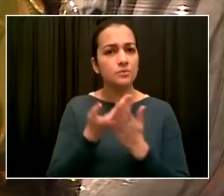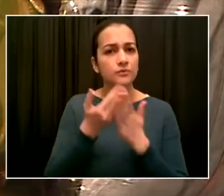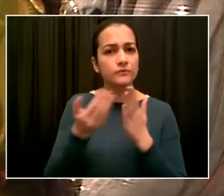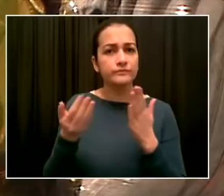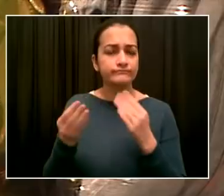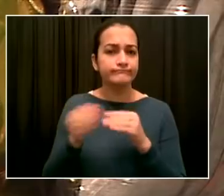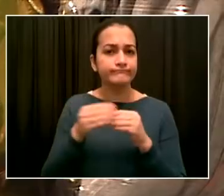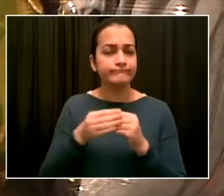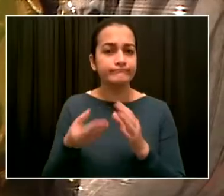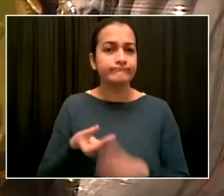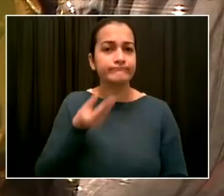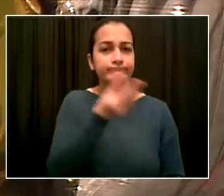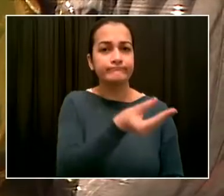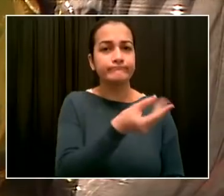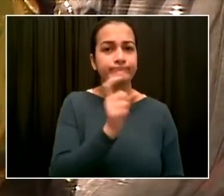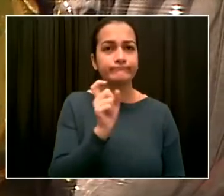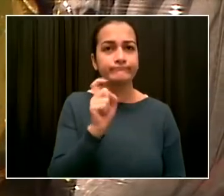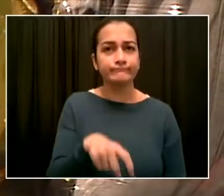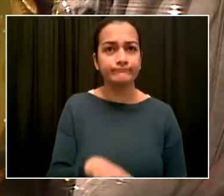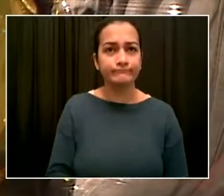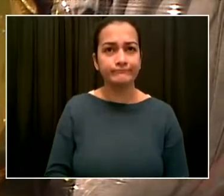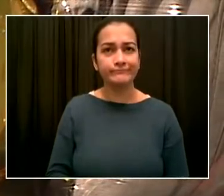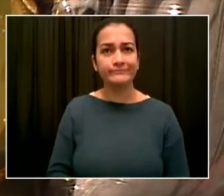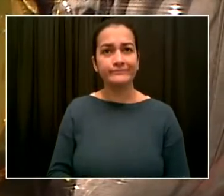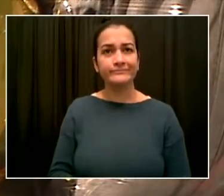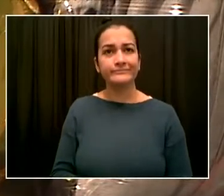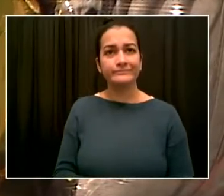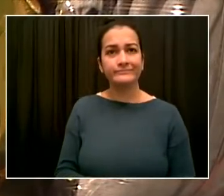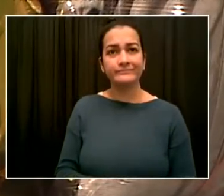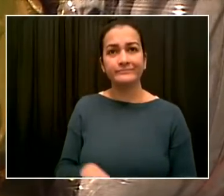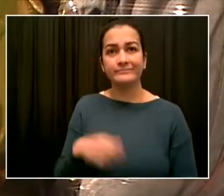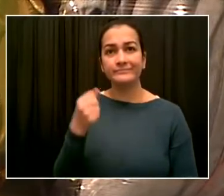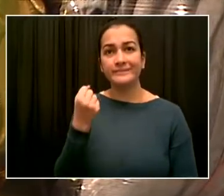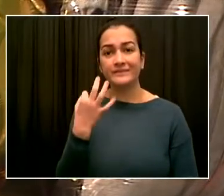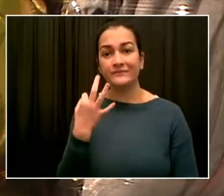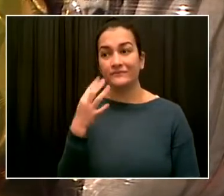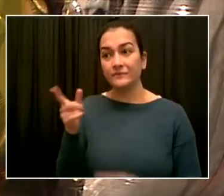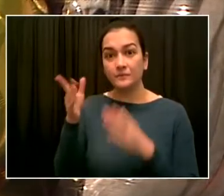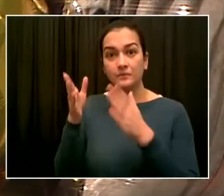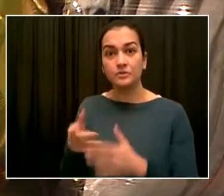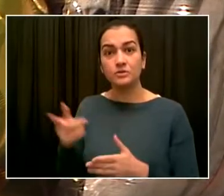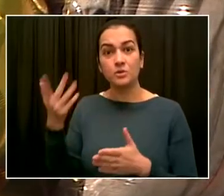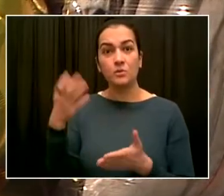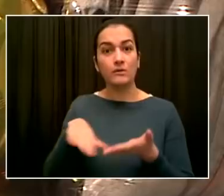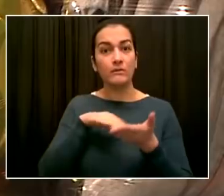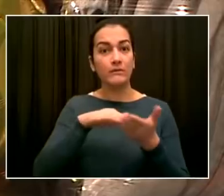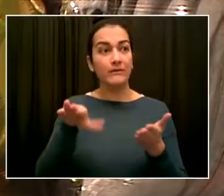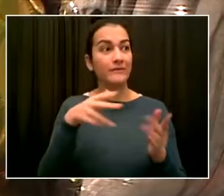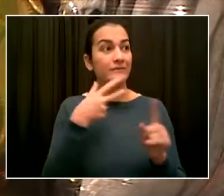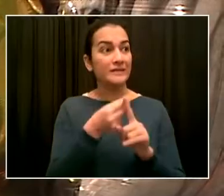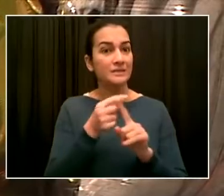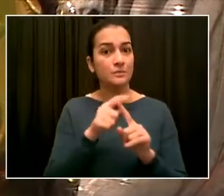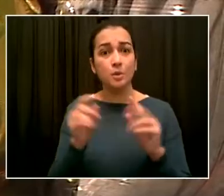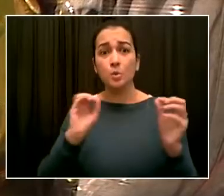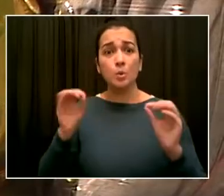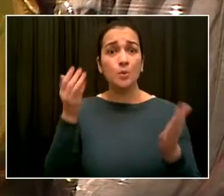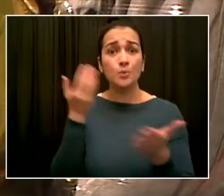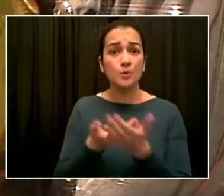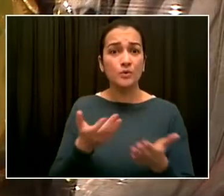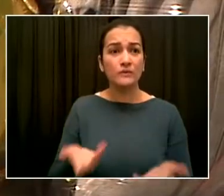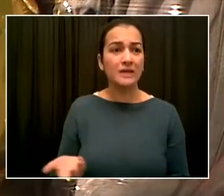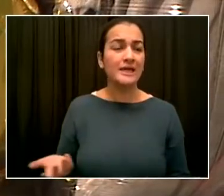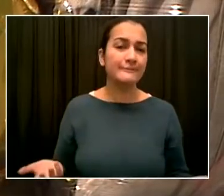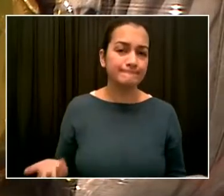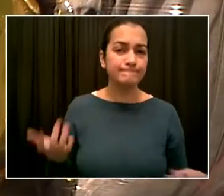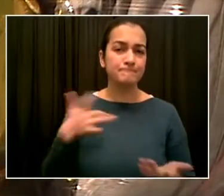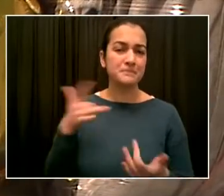gotten accommodation. They did get vaccinated. But we gave people a right to put forward that request, and they will be viewed really